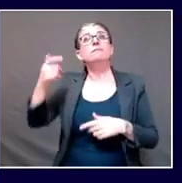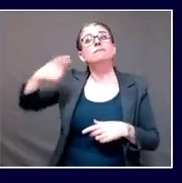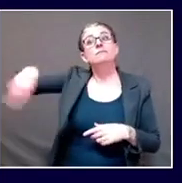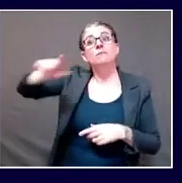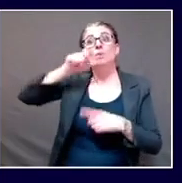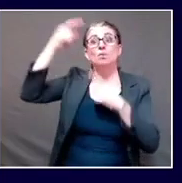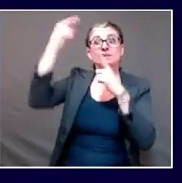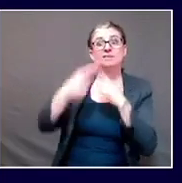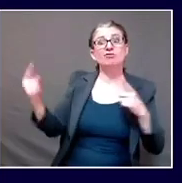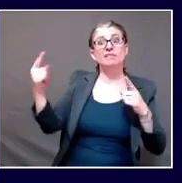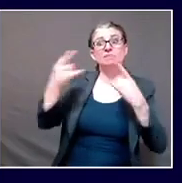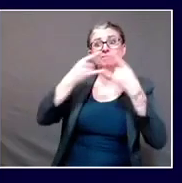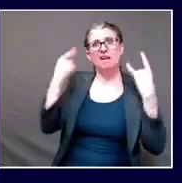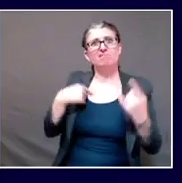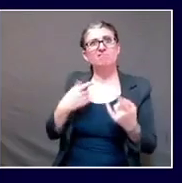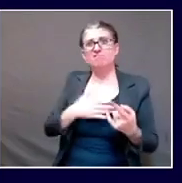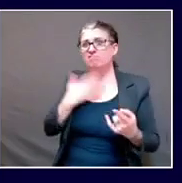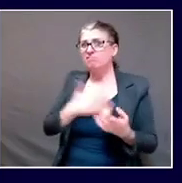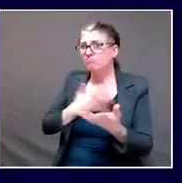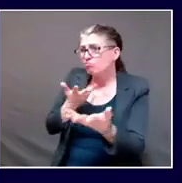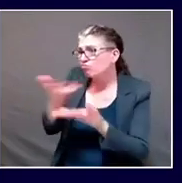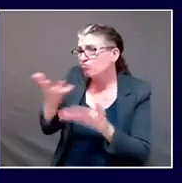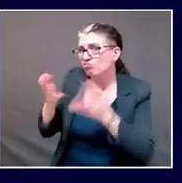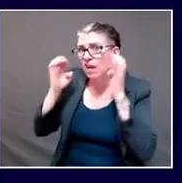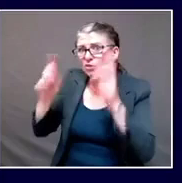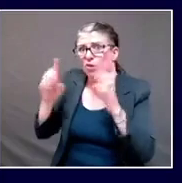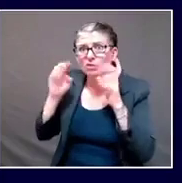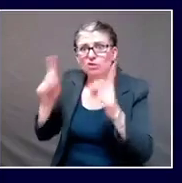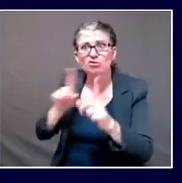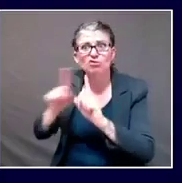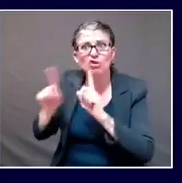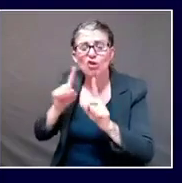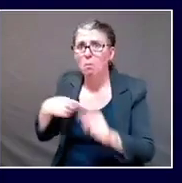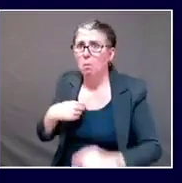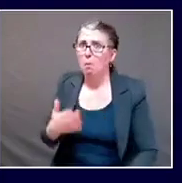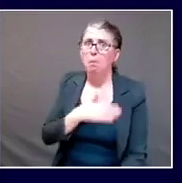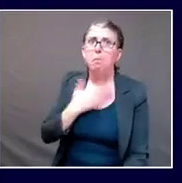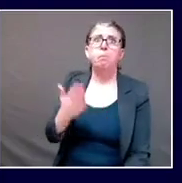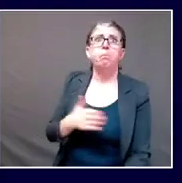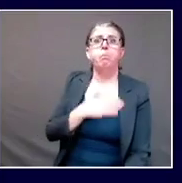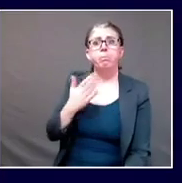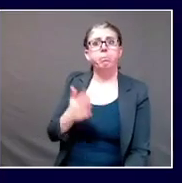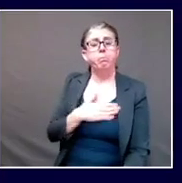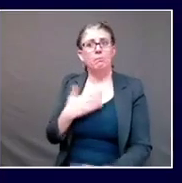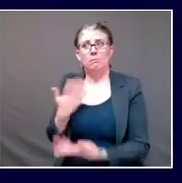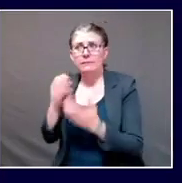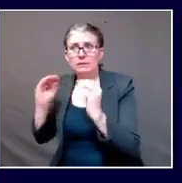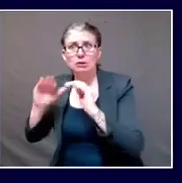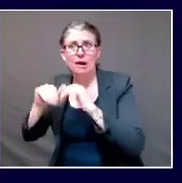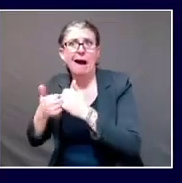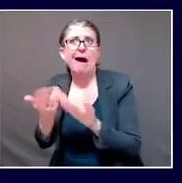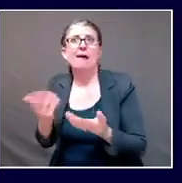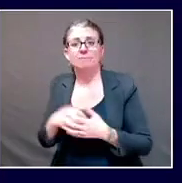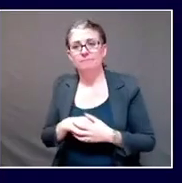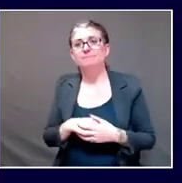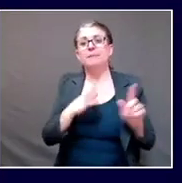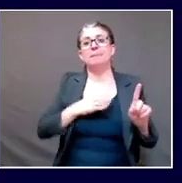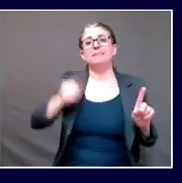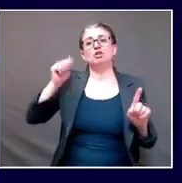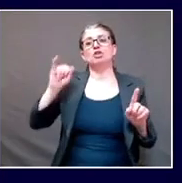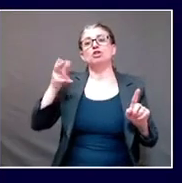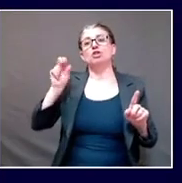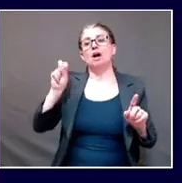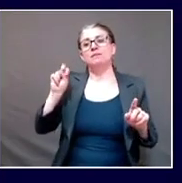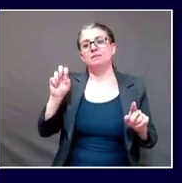why they're there and how they should enforce them. Kevin, if I could just add as well, Governor Mills and I have spent some time